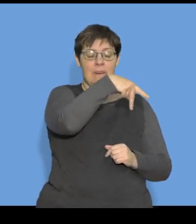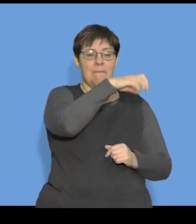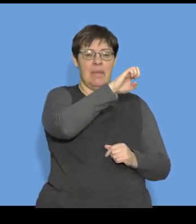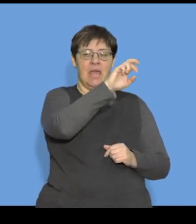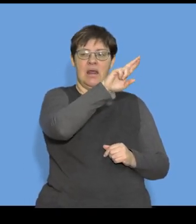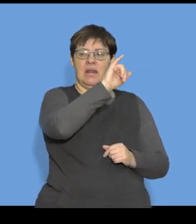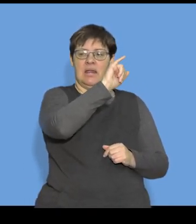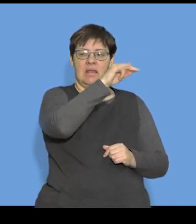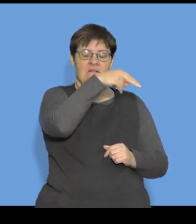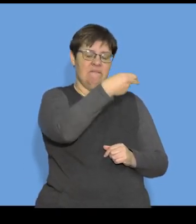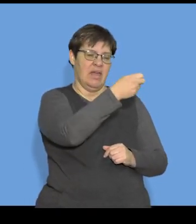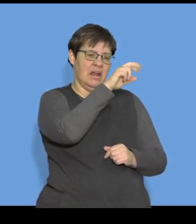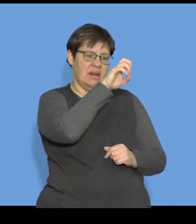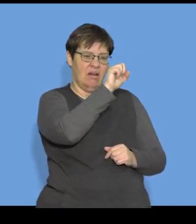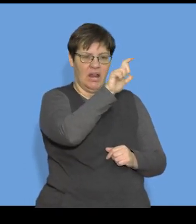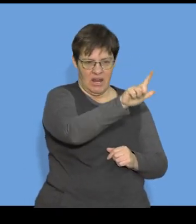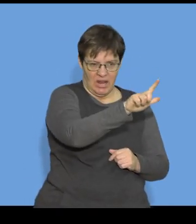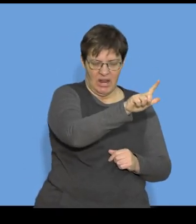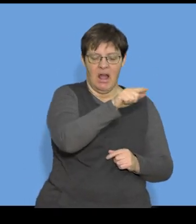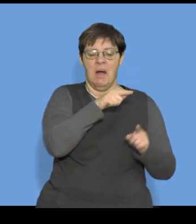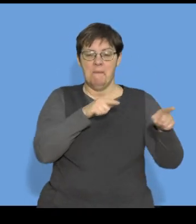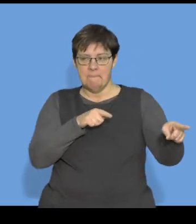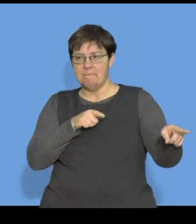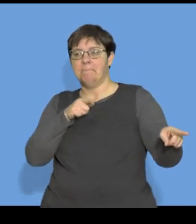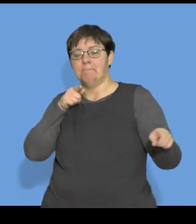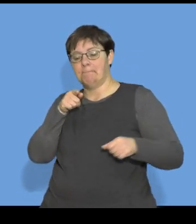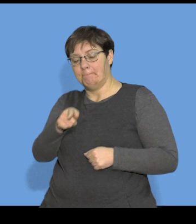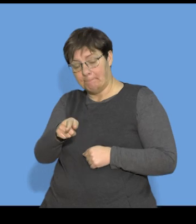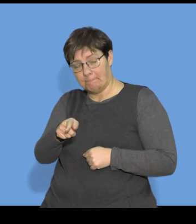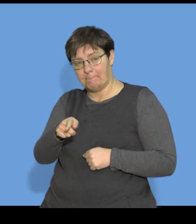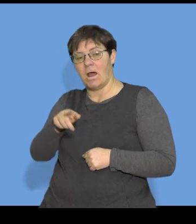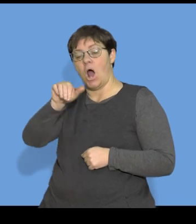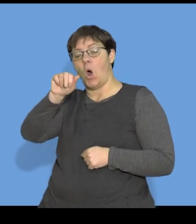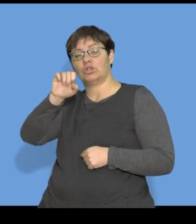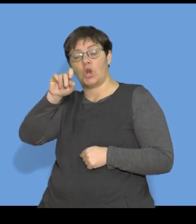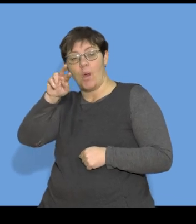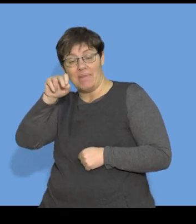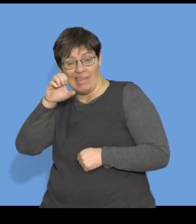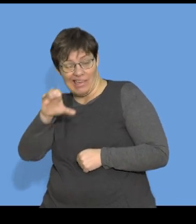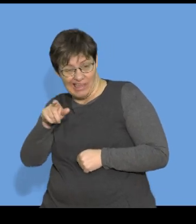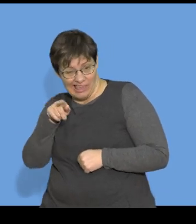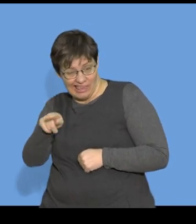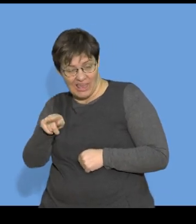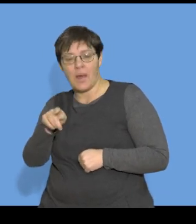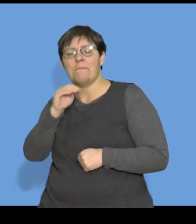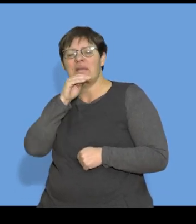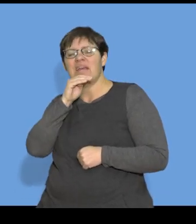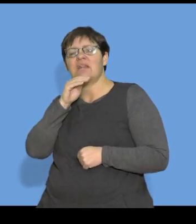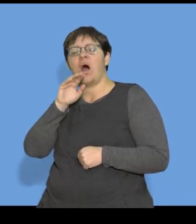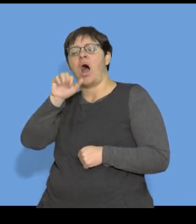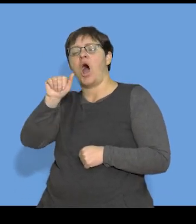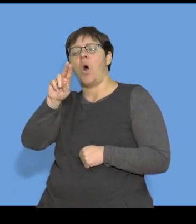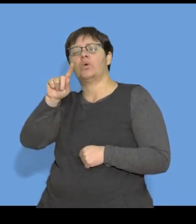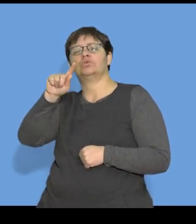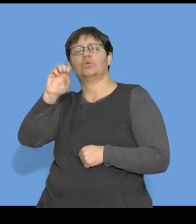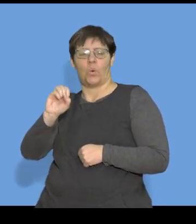peripheral side nerves. And the autonomic nervous system, they are those, the word auto means